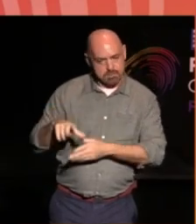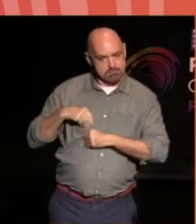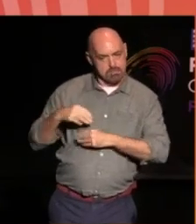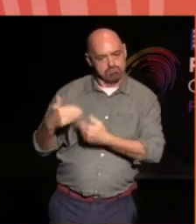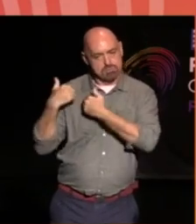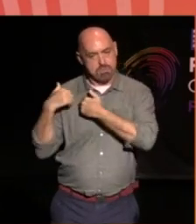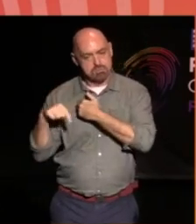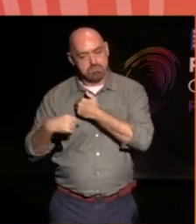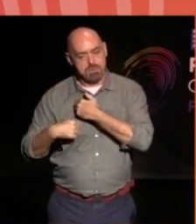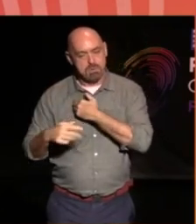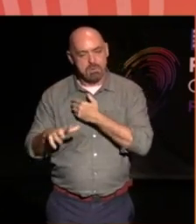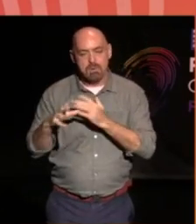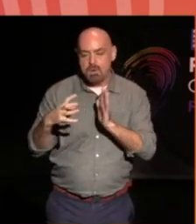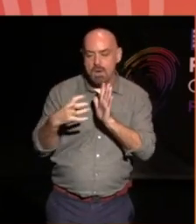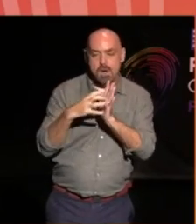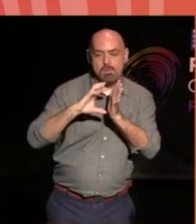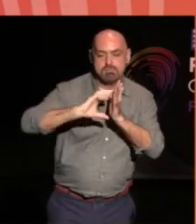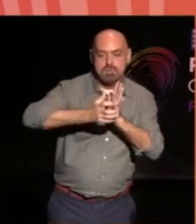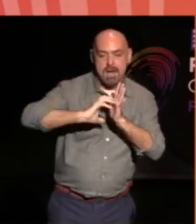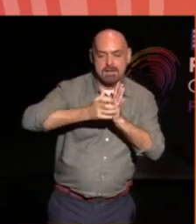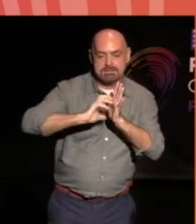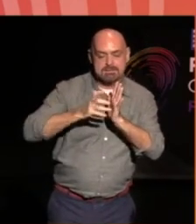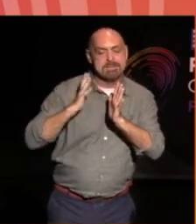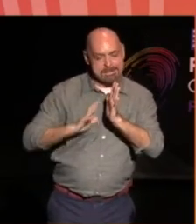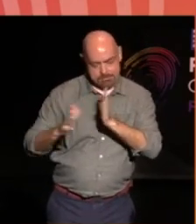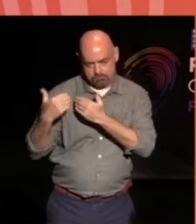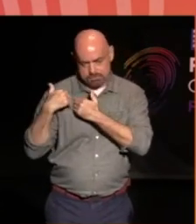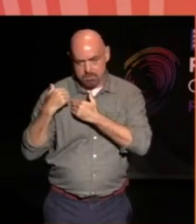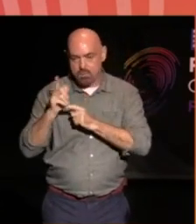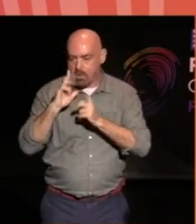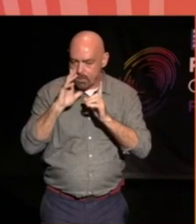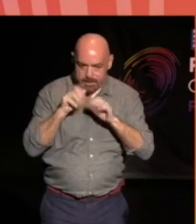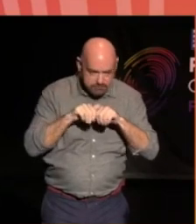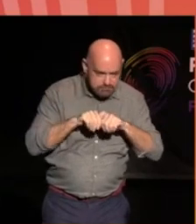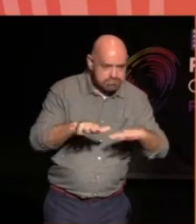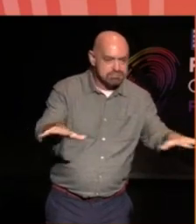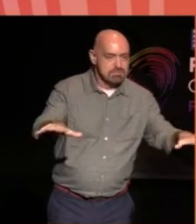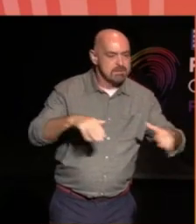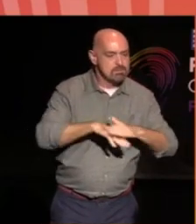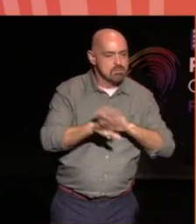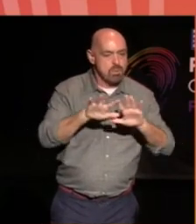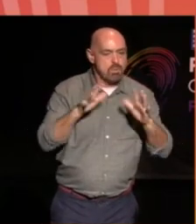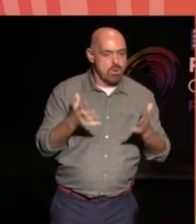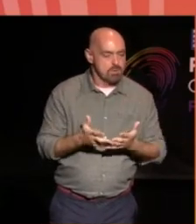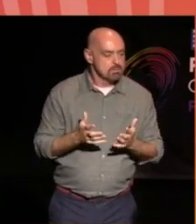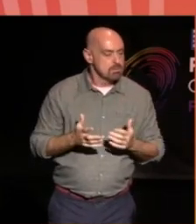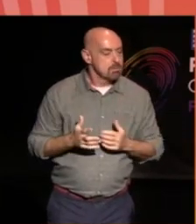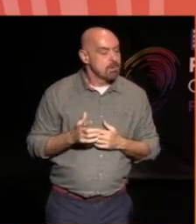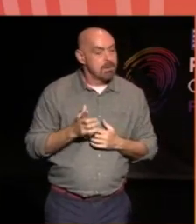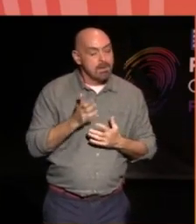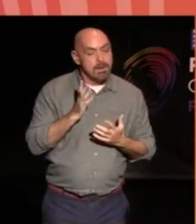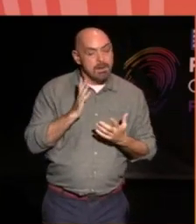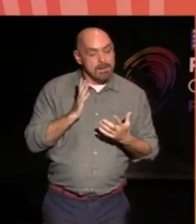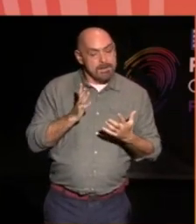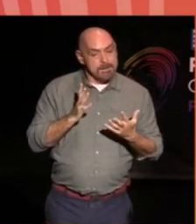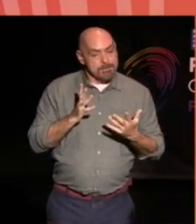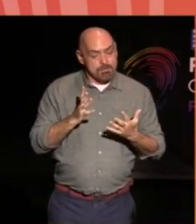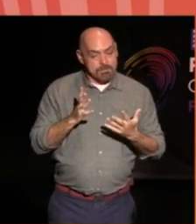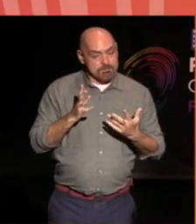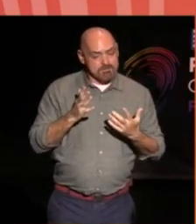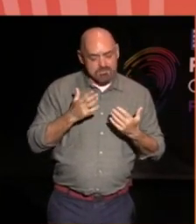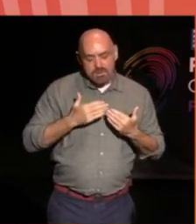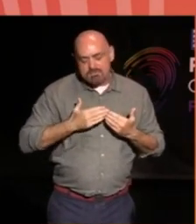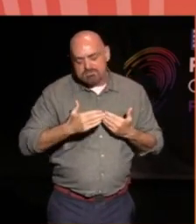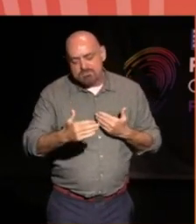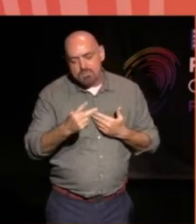and where brands are basically having to, you know, take responsibility for what they've put out into the world. And through that, what we're going to see in the next few